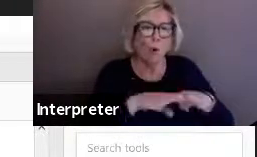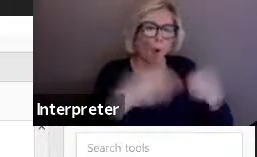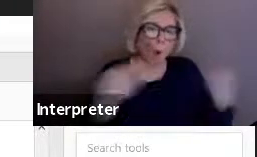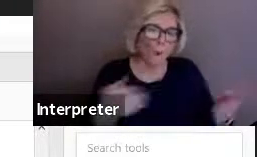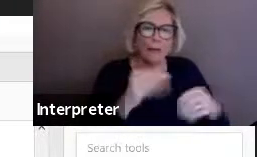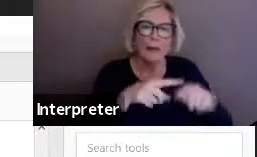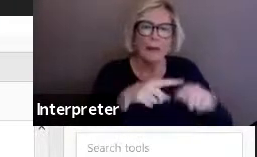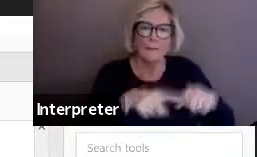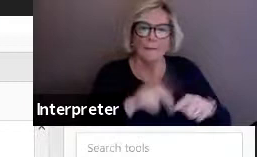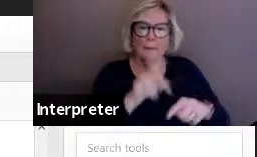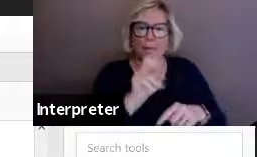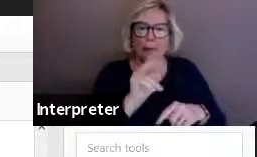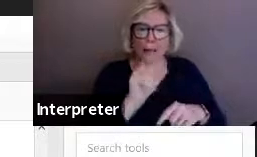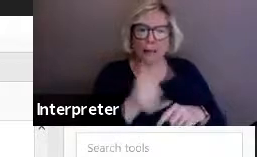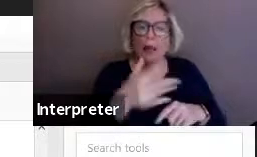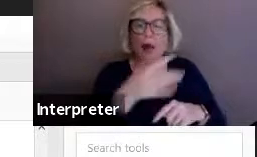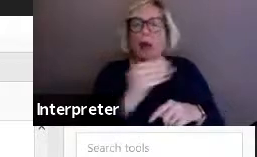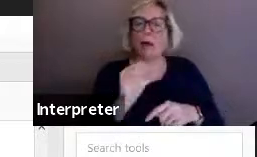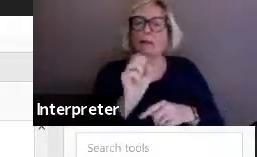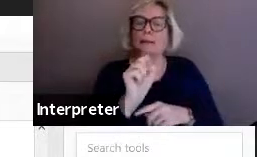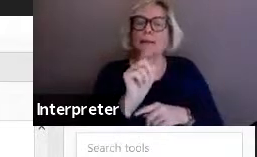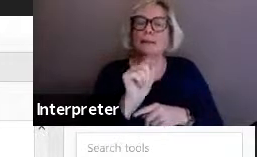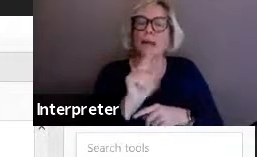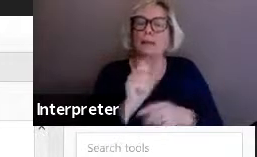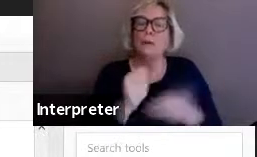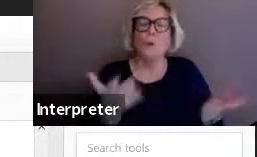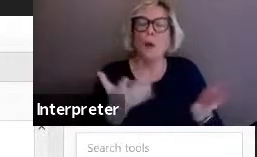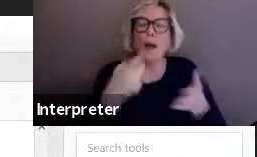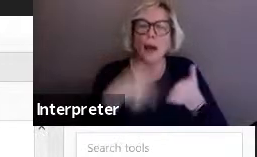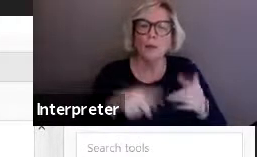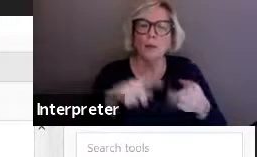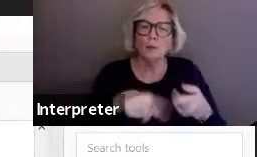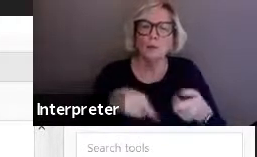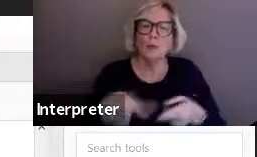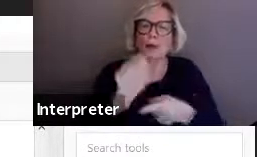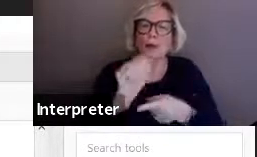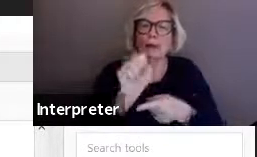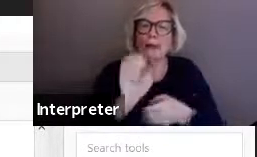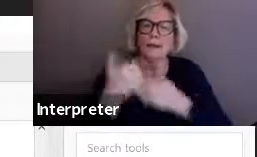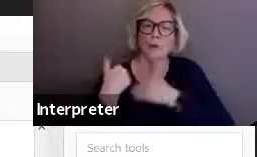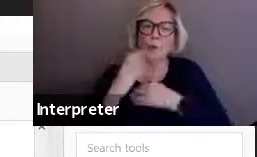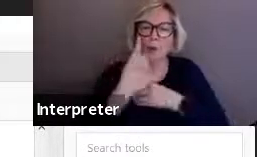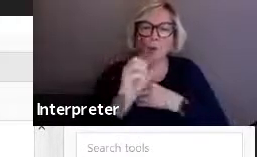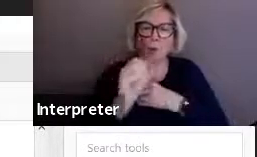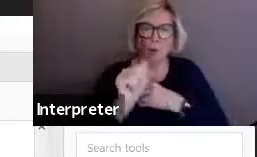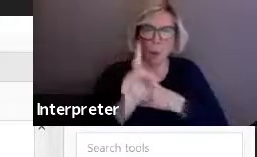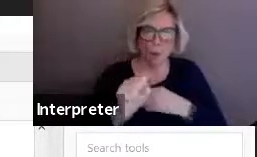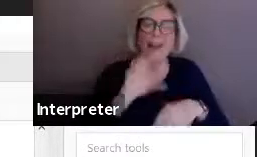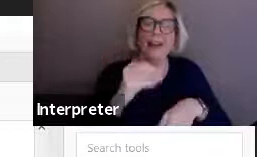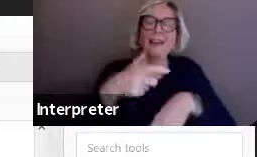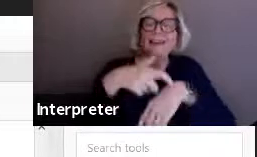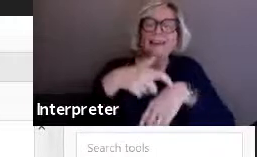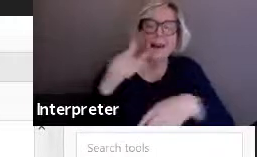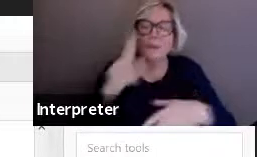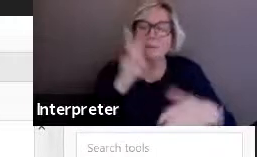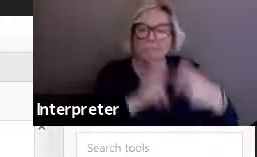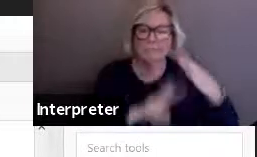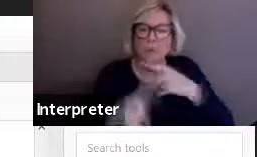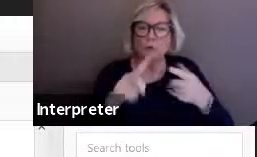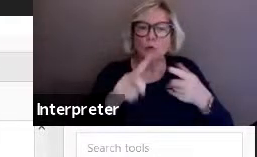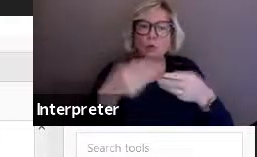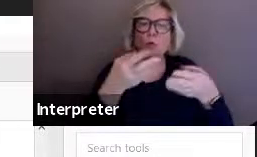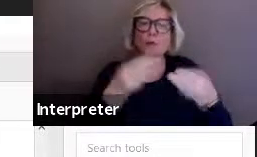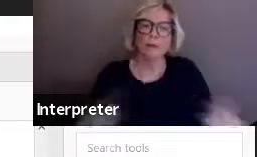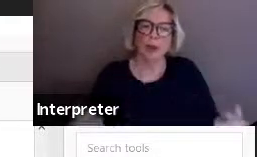as the status of investigator caseloads and the time frame for resolving these caseloads. And